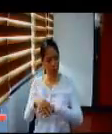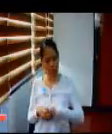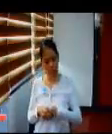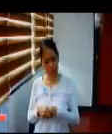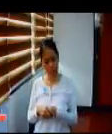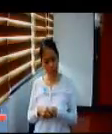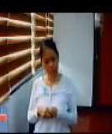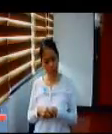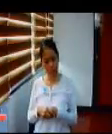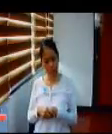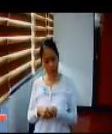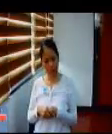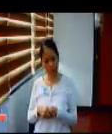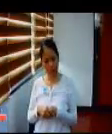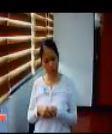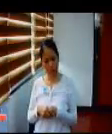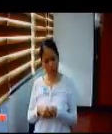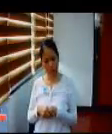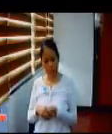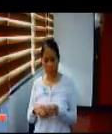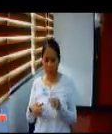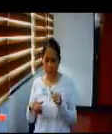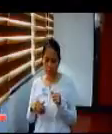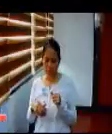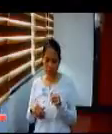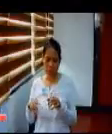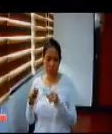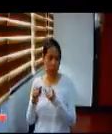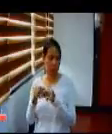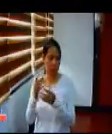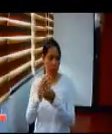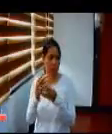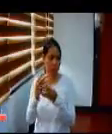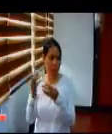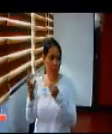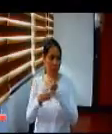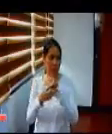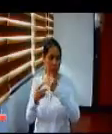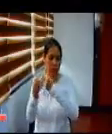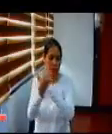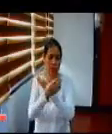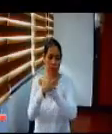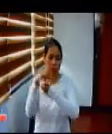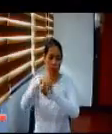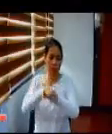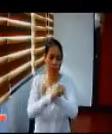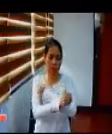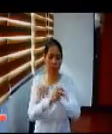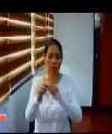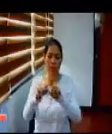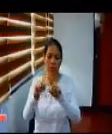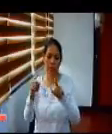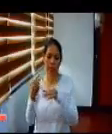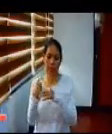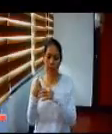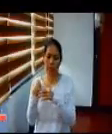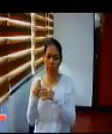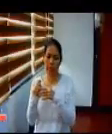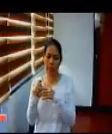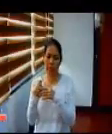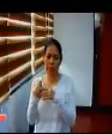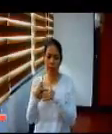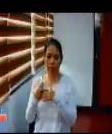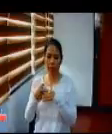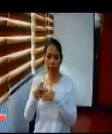embedded Terminator technology. You cannot home save the seeds, etc. But we do have a